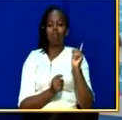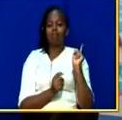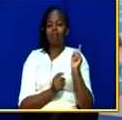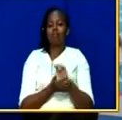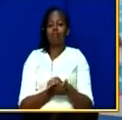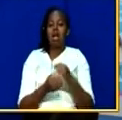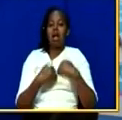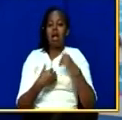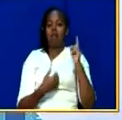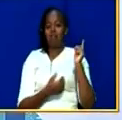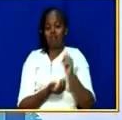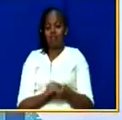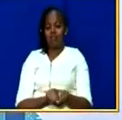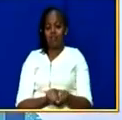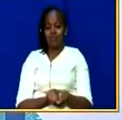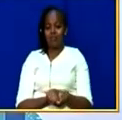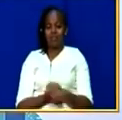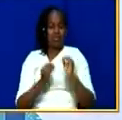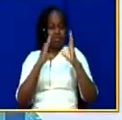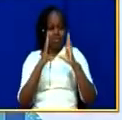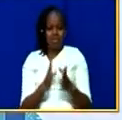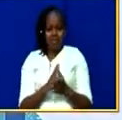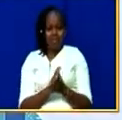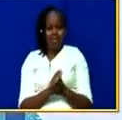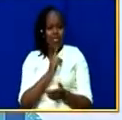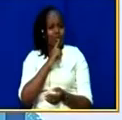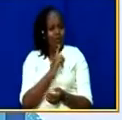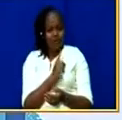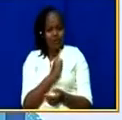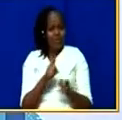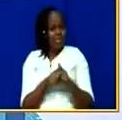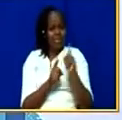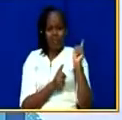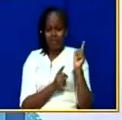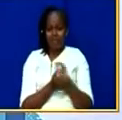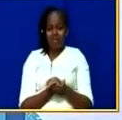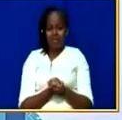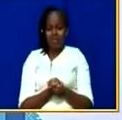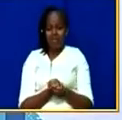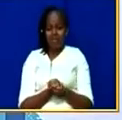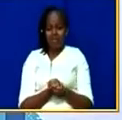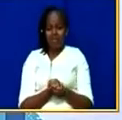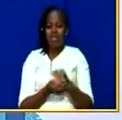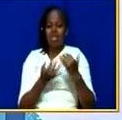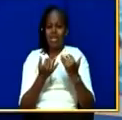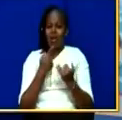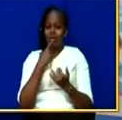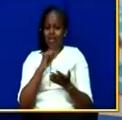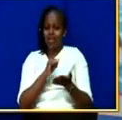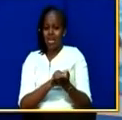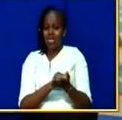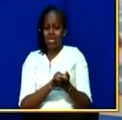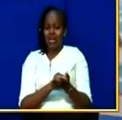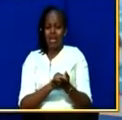have one. No, Mwalimu Mohia, what are you talking about? So the nice,